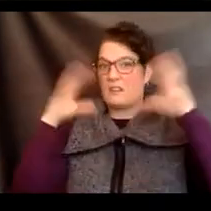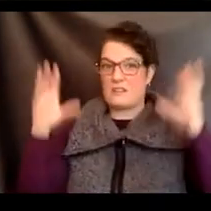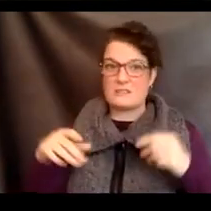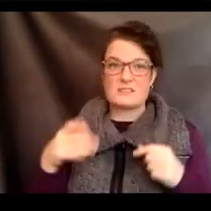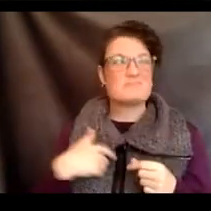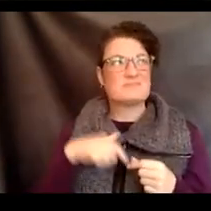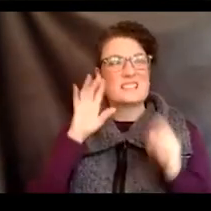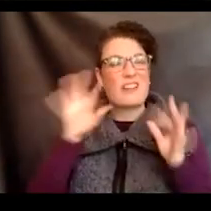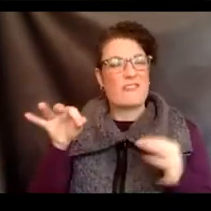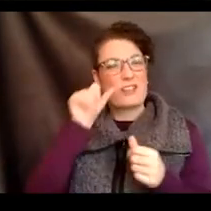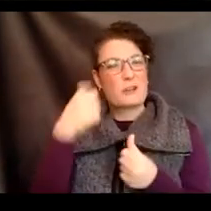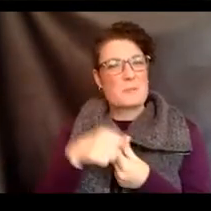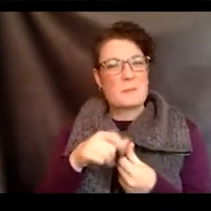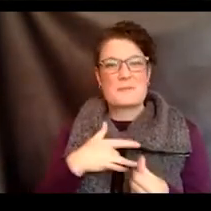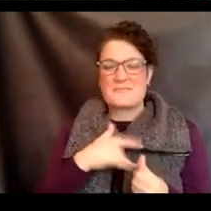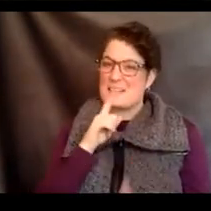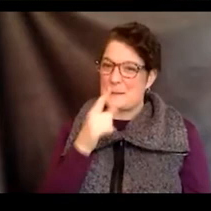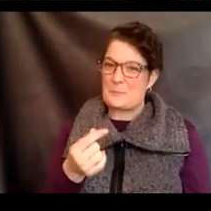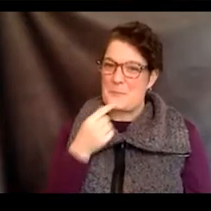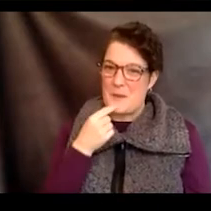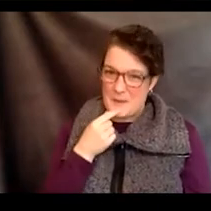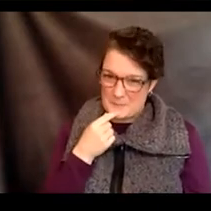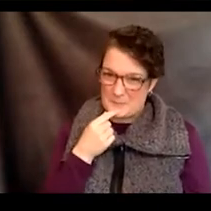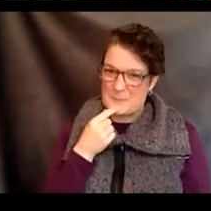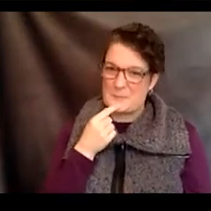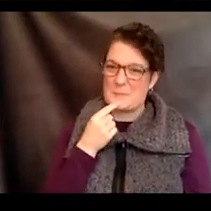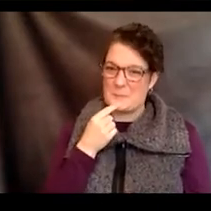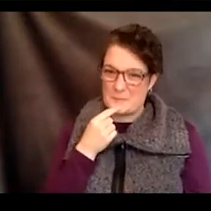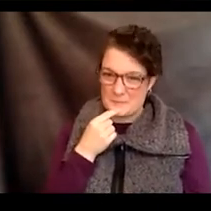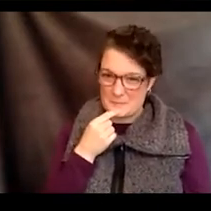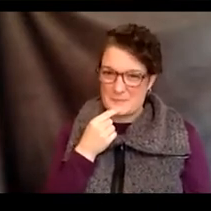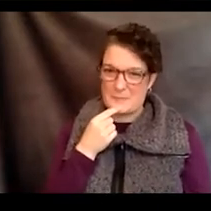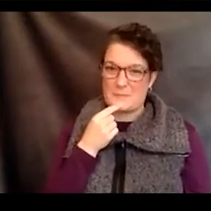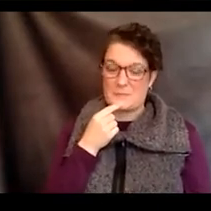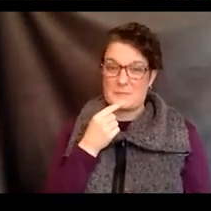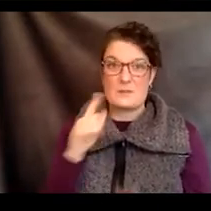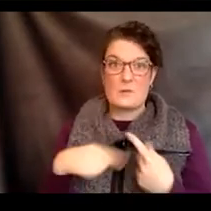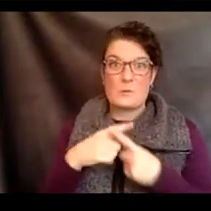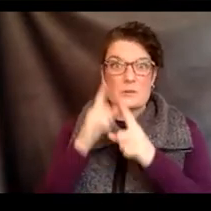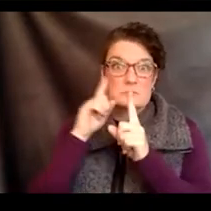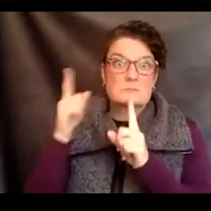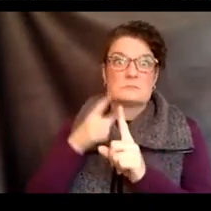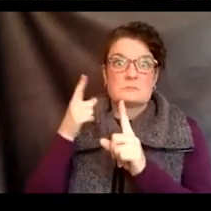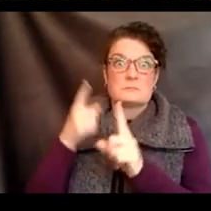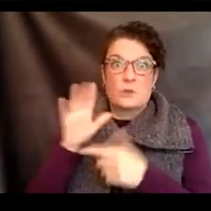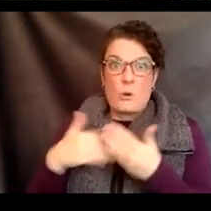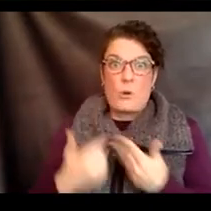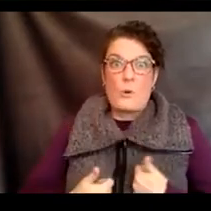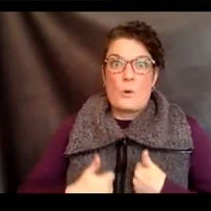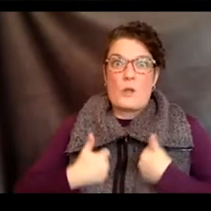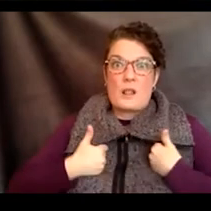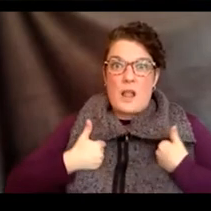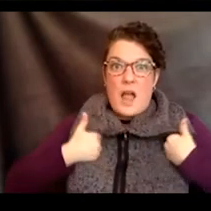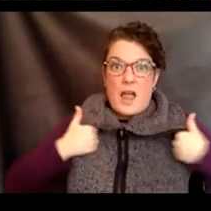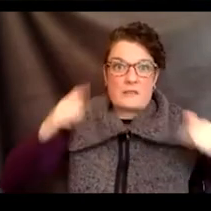I definitely remember like being very bummed, kind of when you're living your whole life and doing all the things that you're doing with this idea